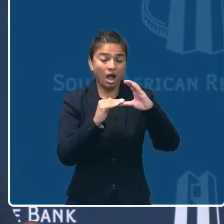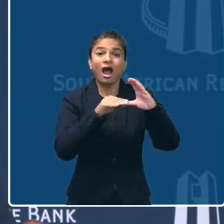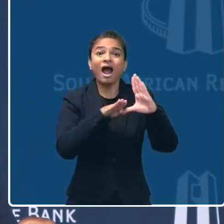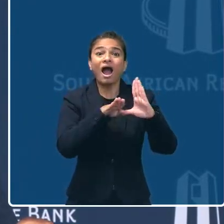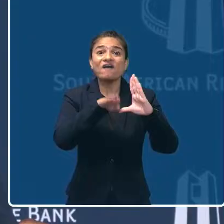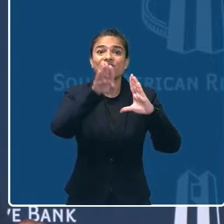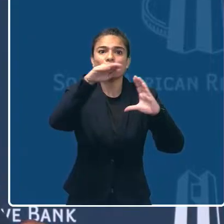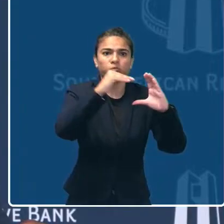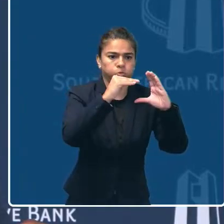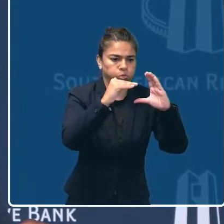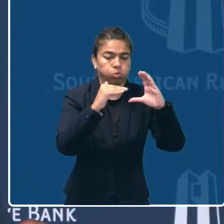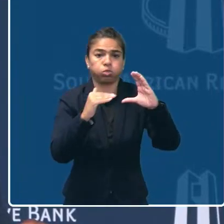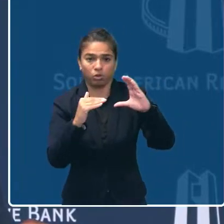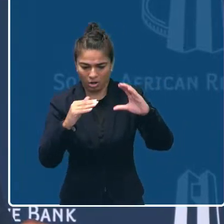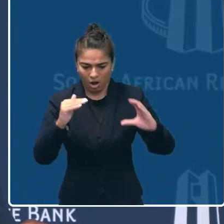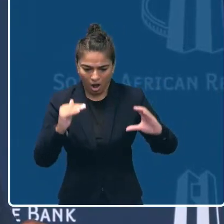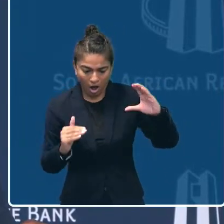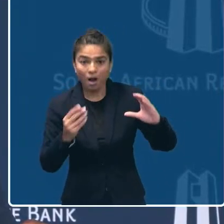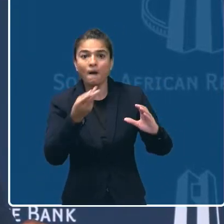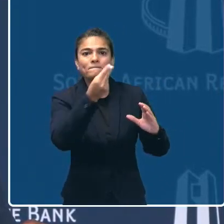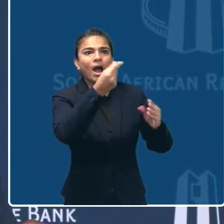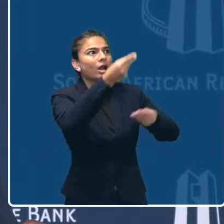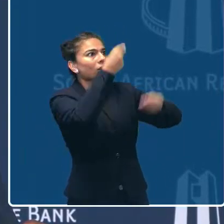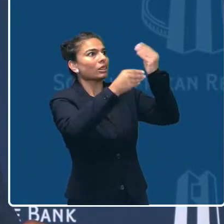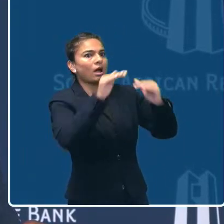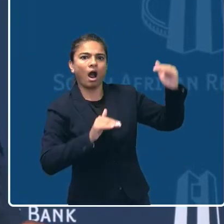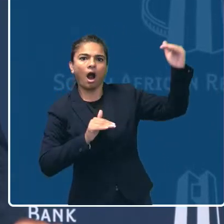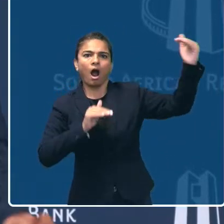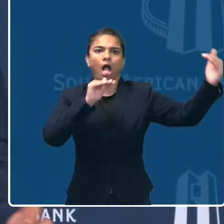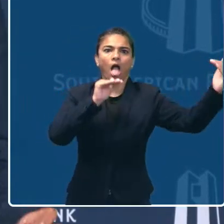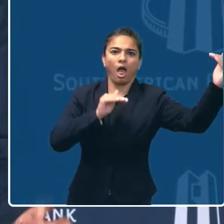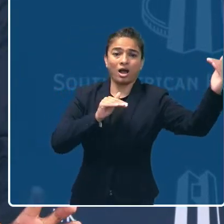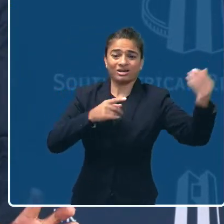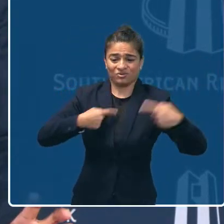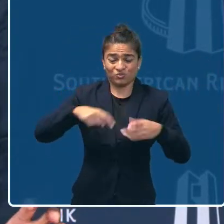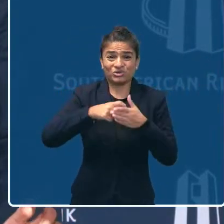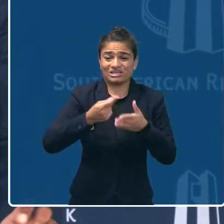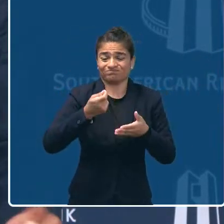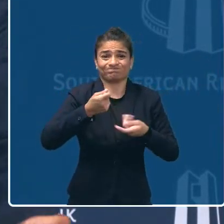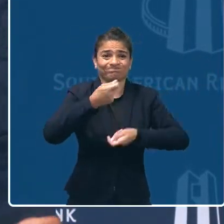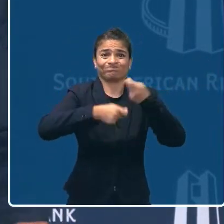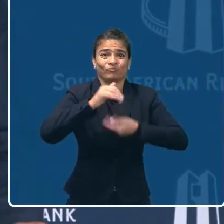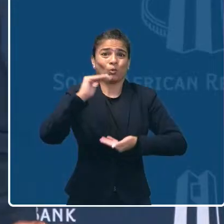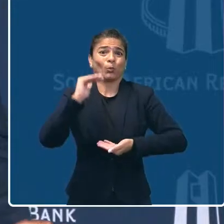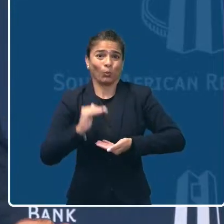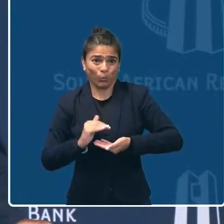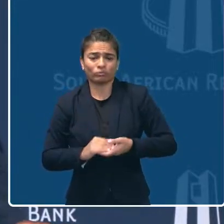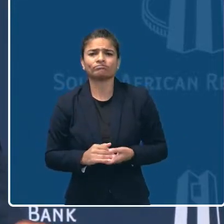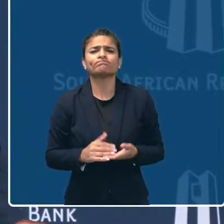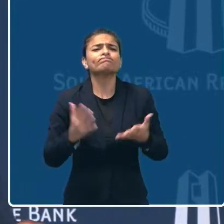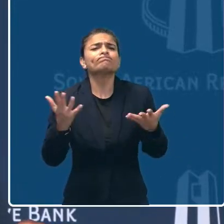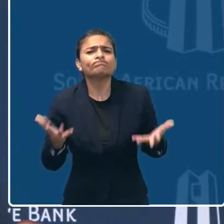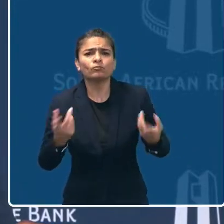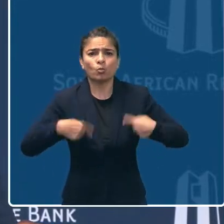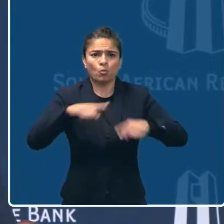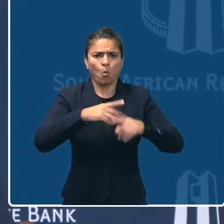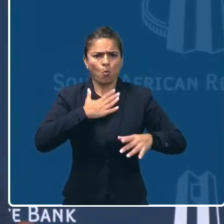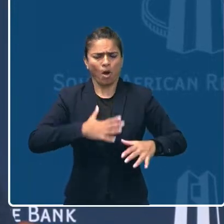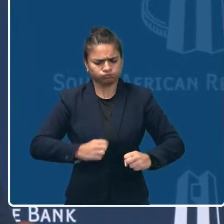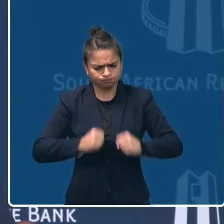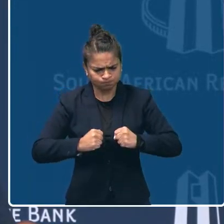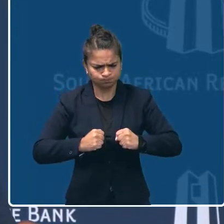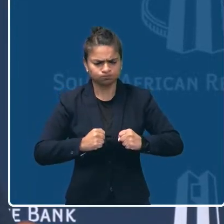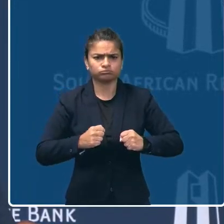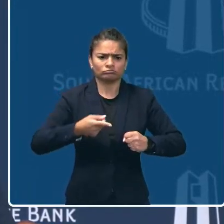inflation rises due to currency weakness. In these conditions, monetary policy